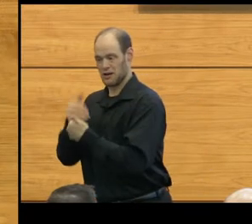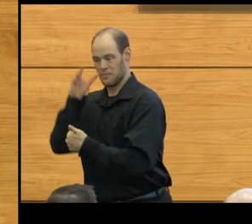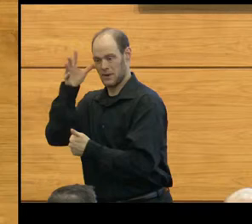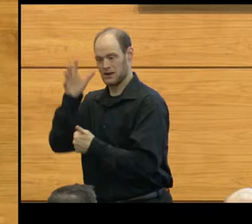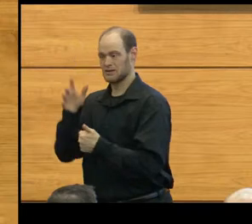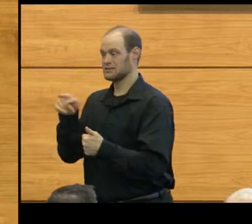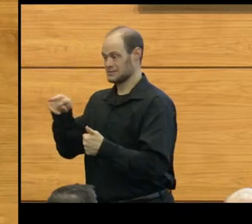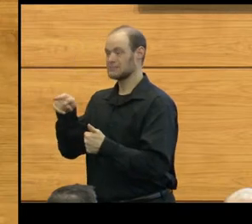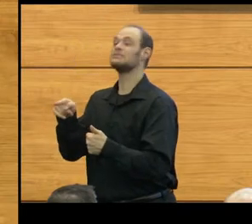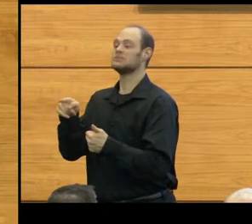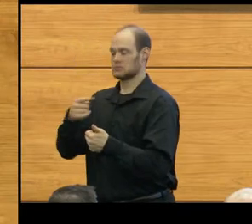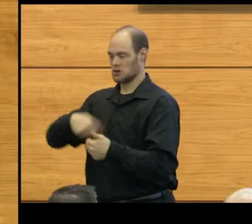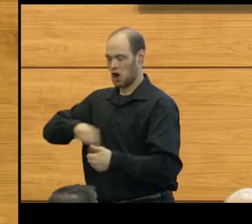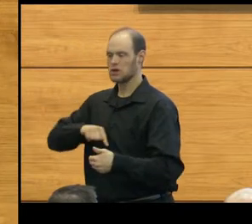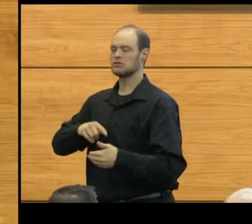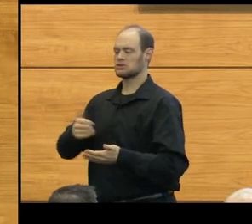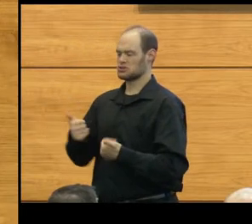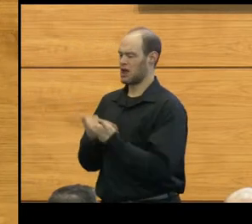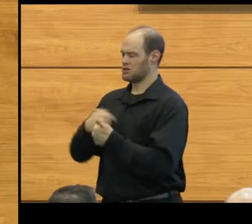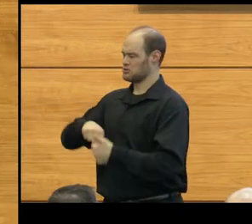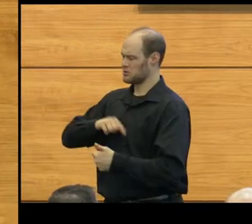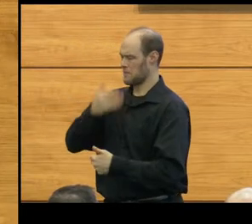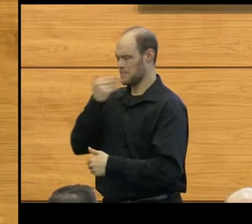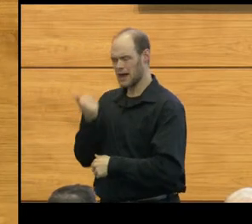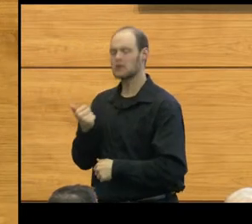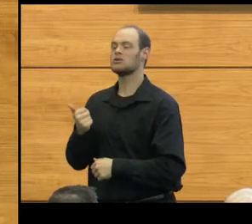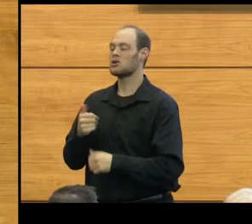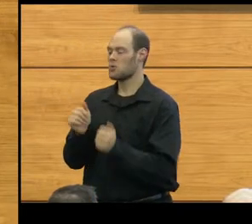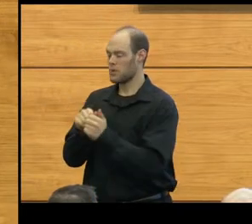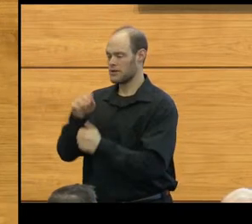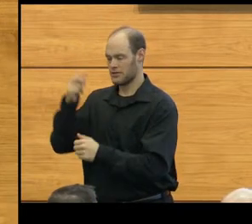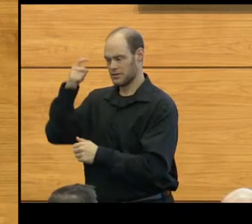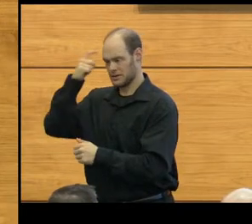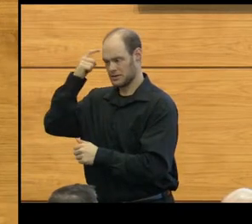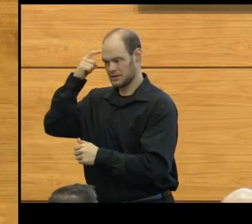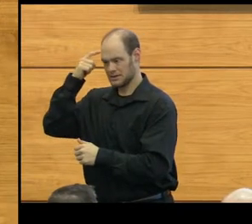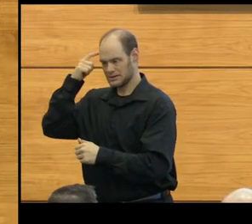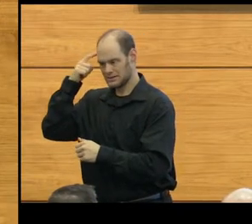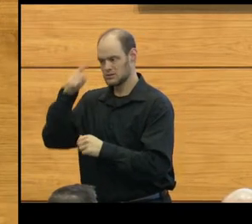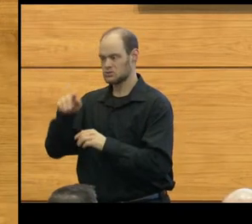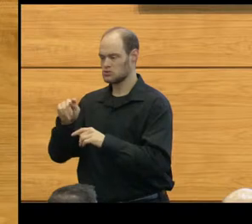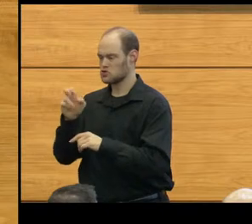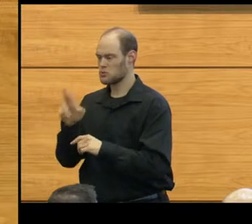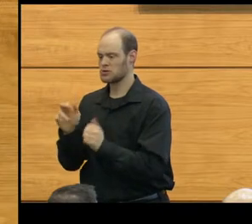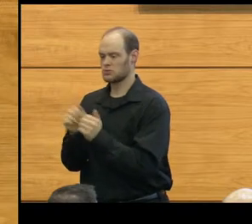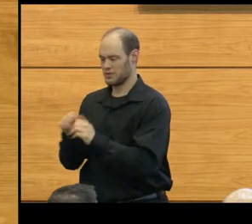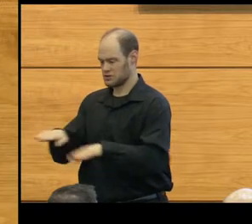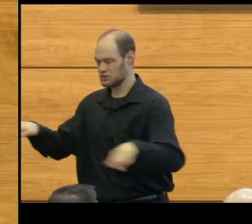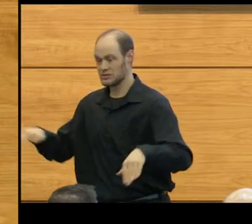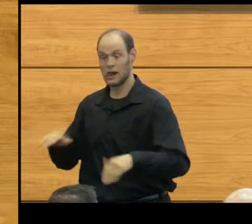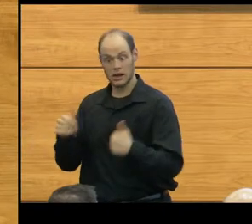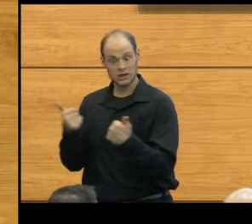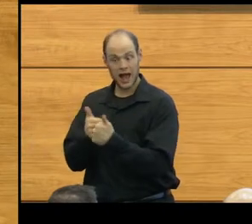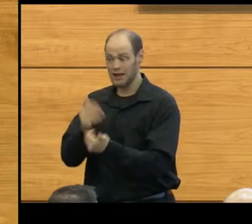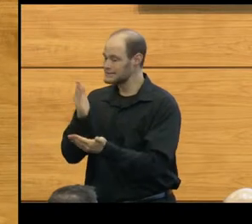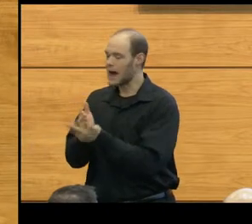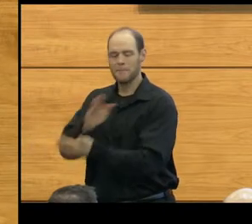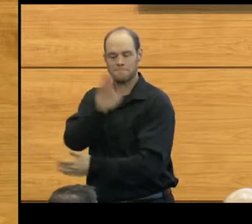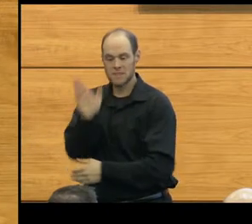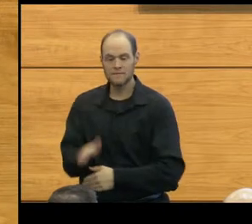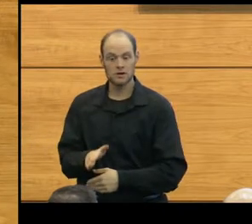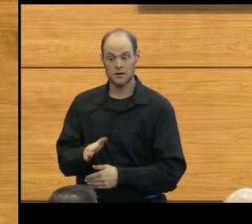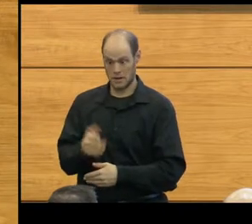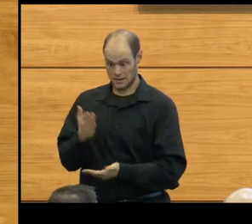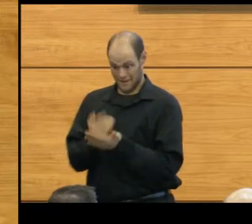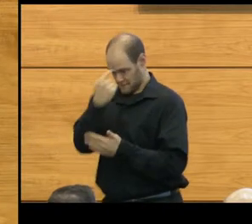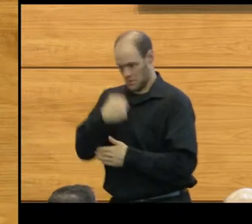that keeps propelling us with our treatment of kids with pediatric brain tumors. That challenge never ends. It hasn't ended